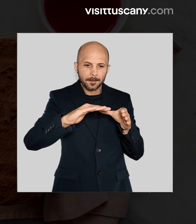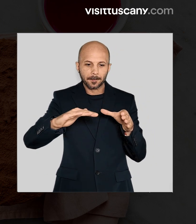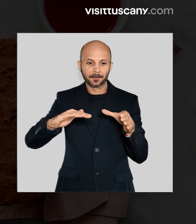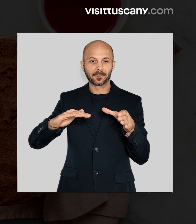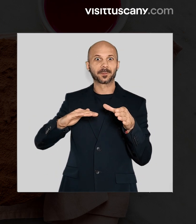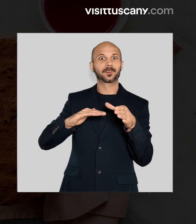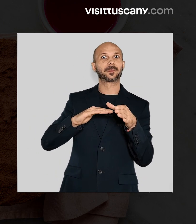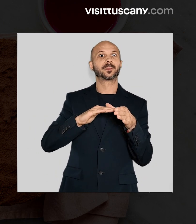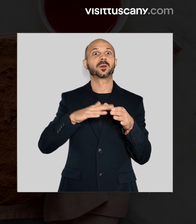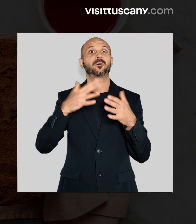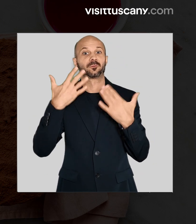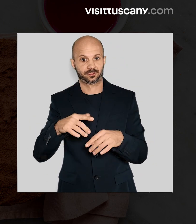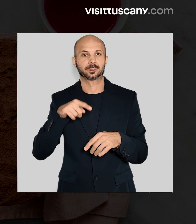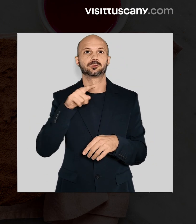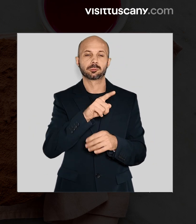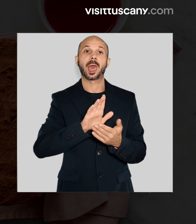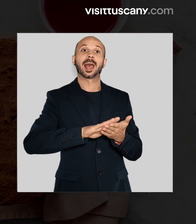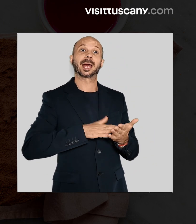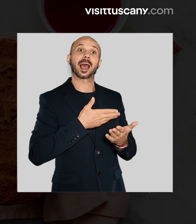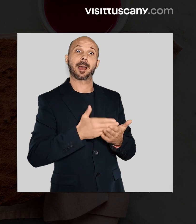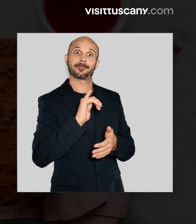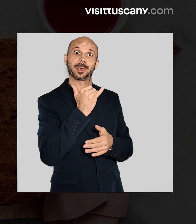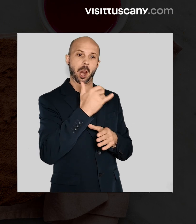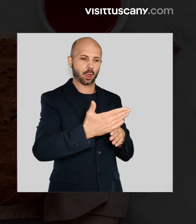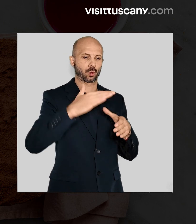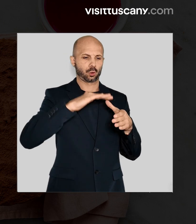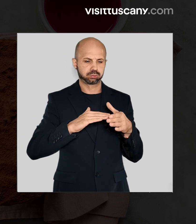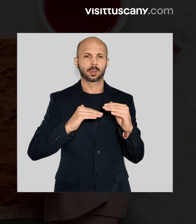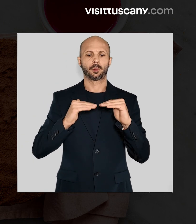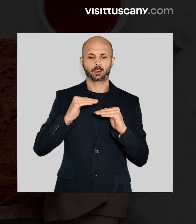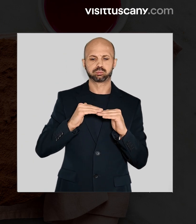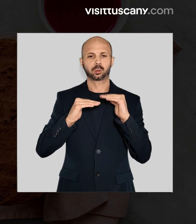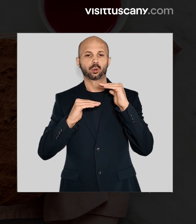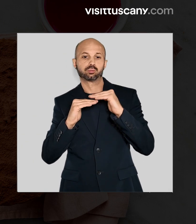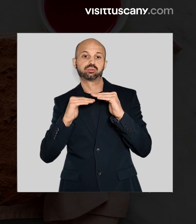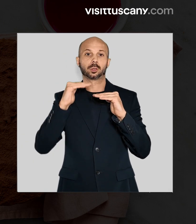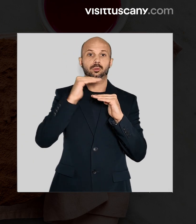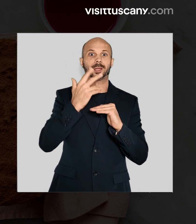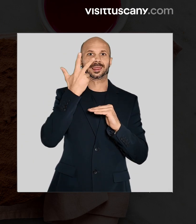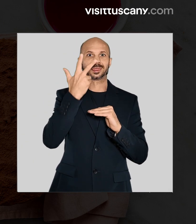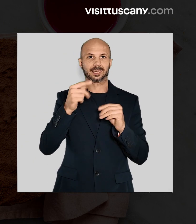Add another layer of savoiardi soaked in the alkermes.